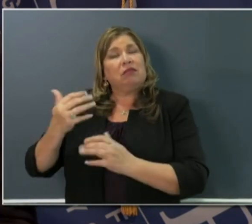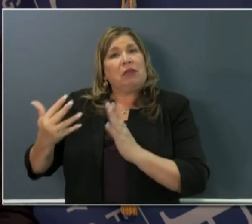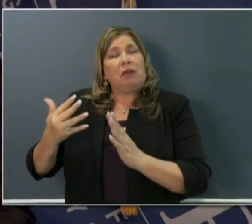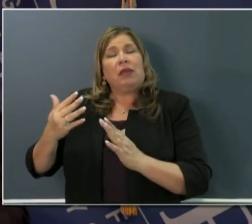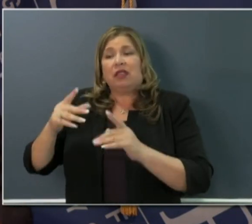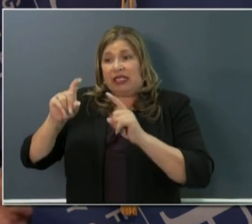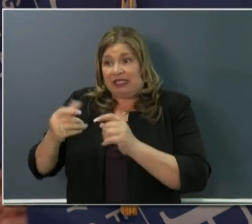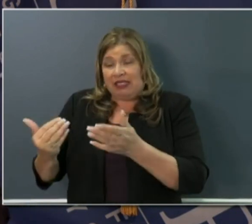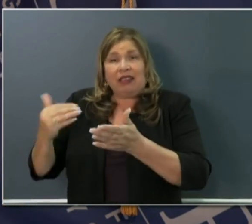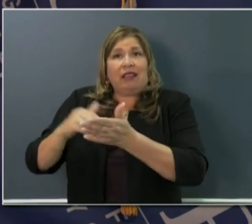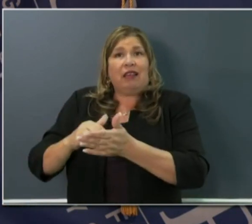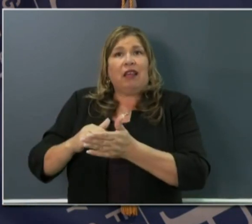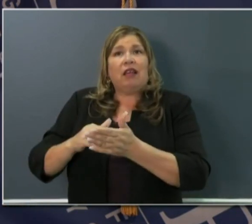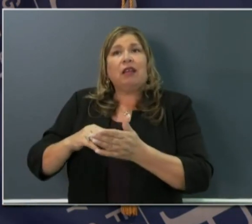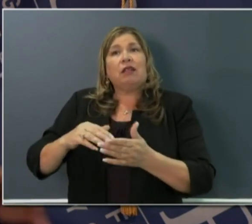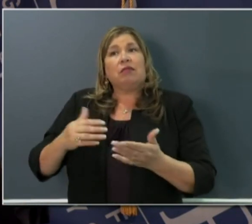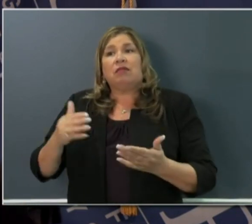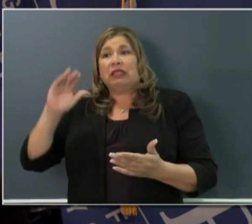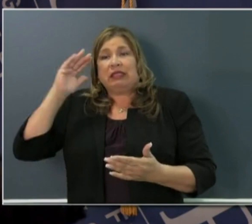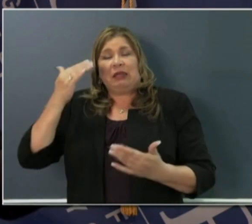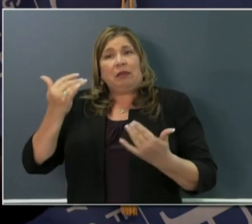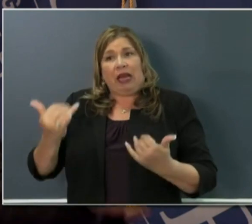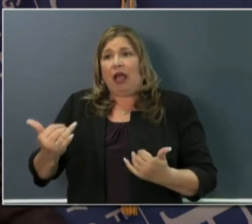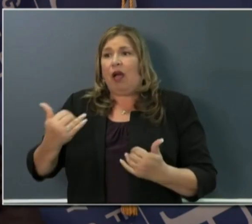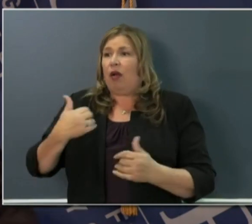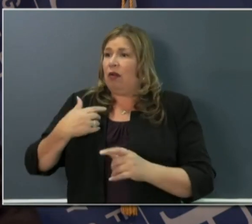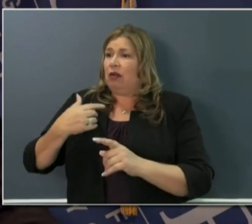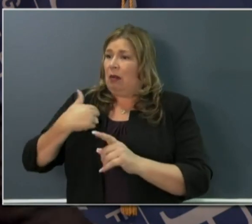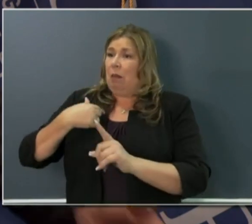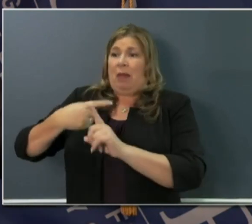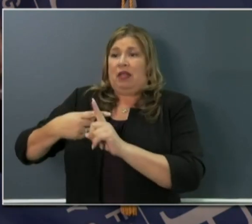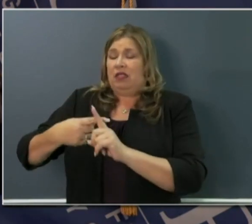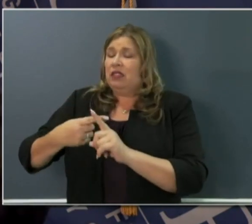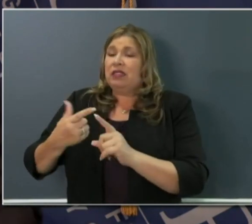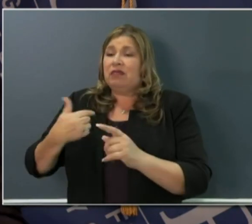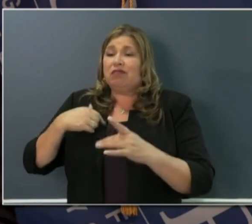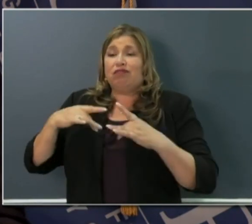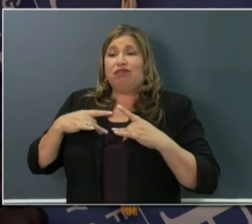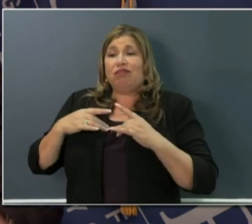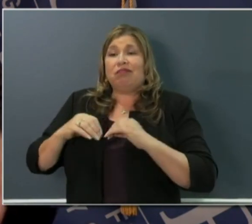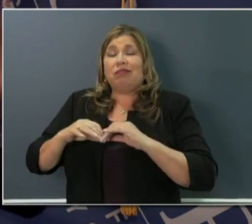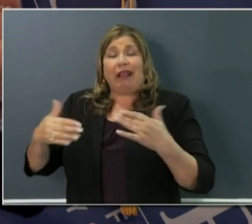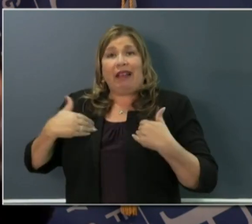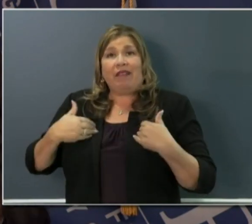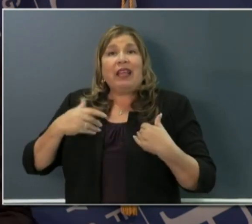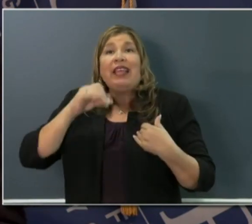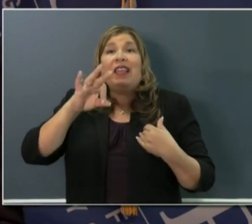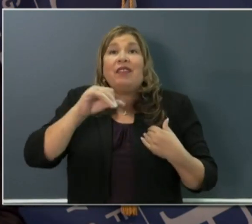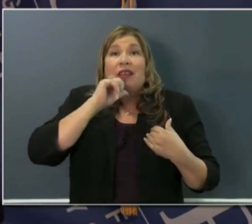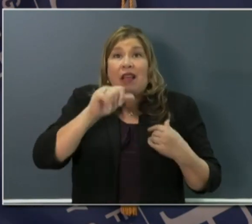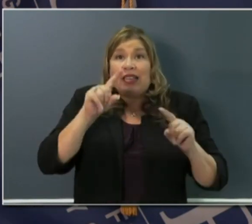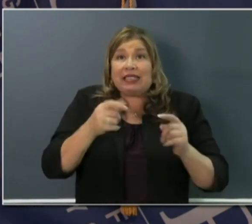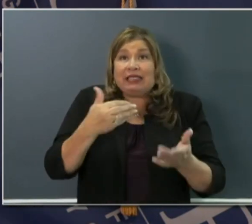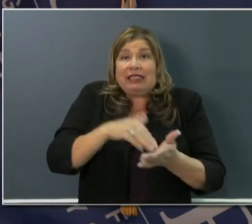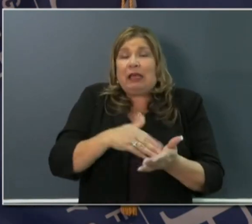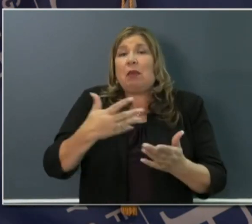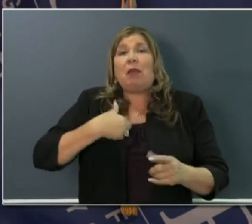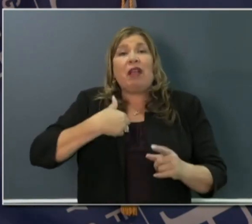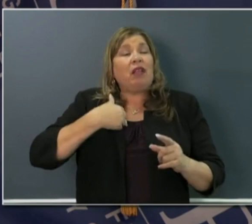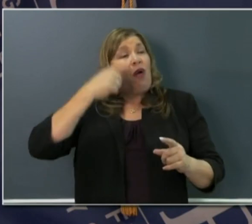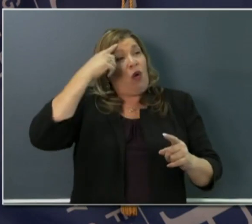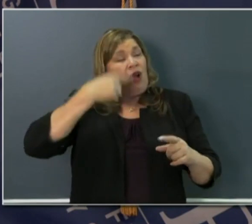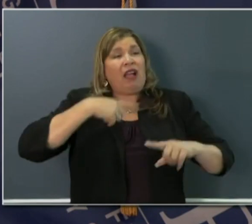be in a position where you are saying, well, I guess I'm fine. Now I can run around and, you know, go on a nice hike and run into